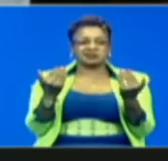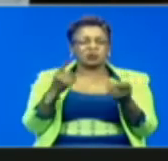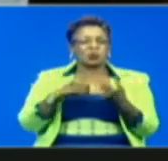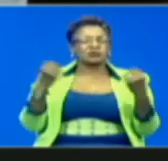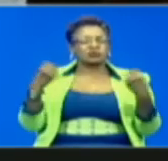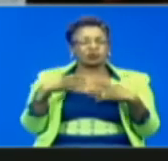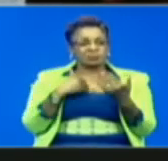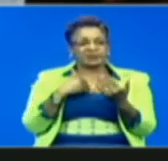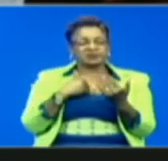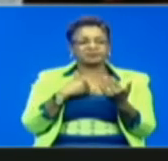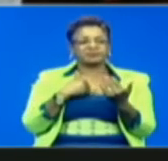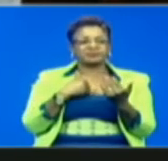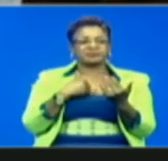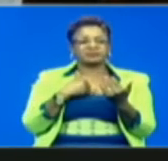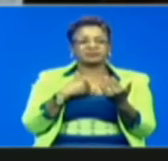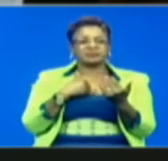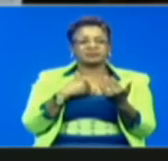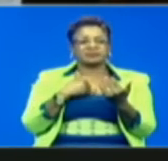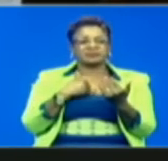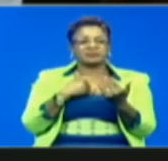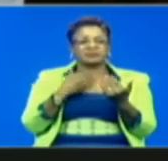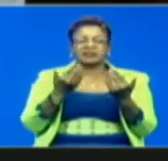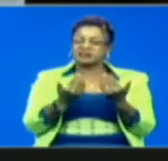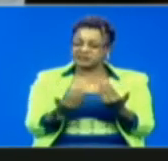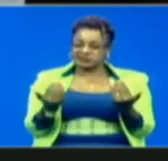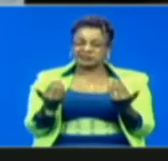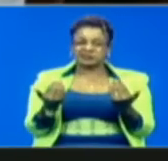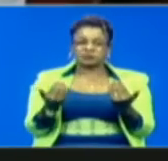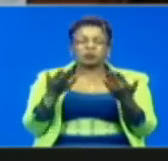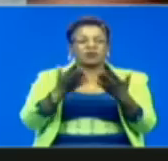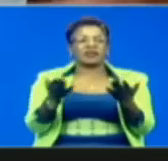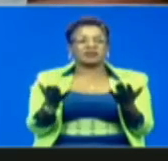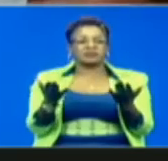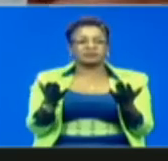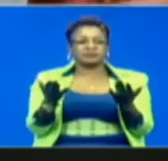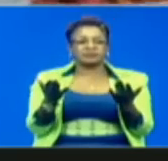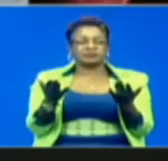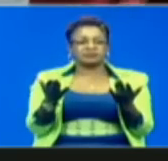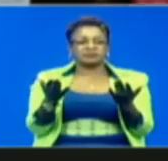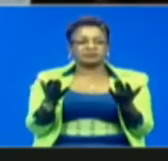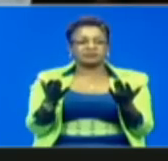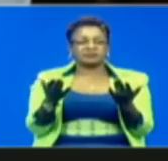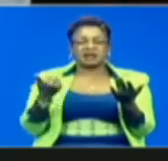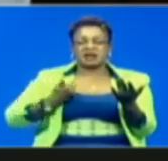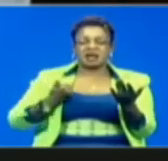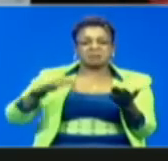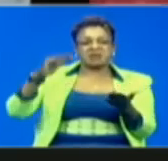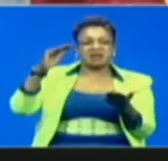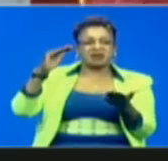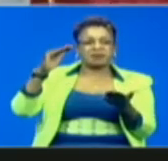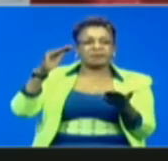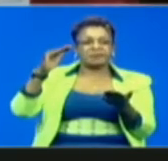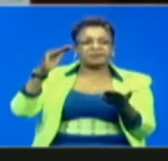kwamba hawa watoto wakaanza kucheza mbele yetu. Ule wa msichana mkubwa alienda tu kwa kifua